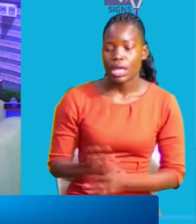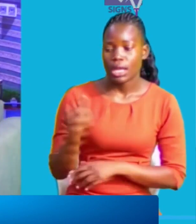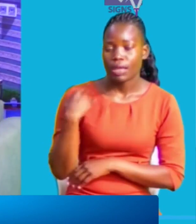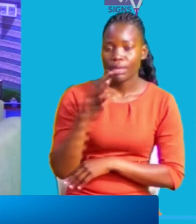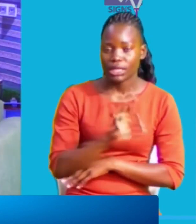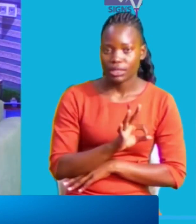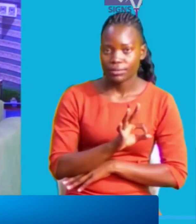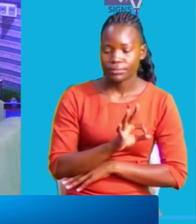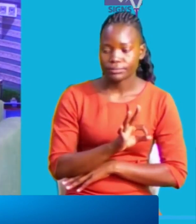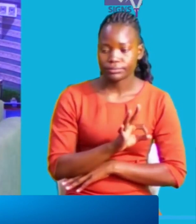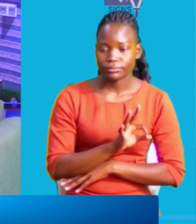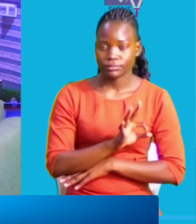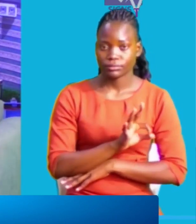3,